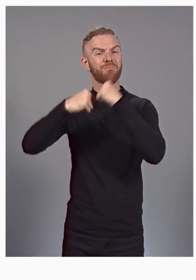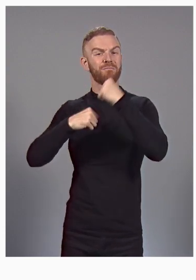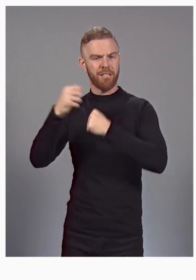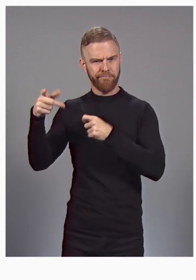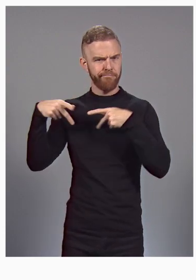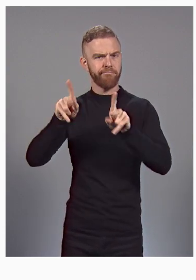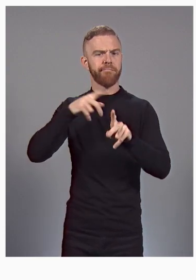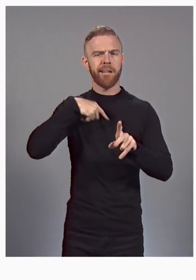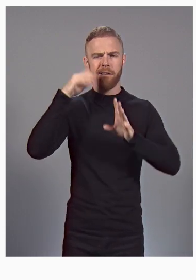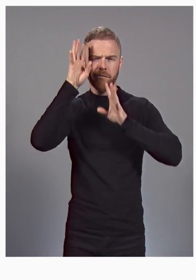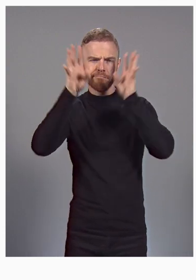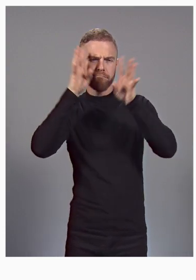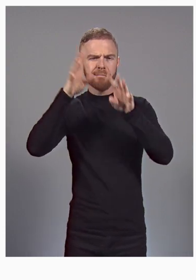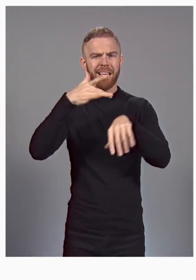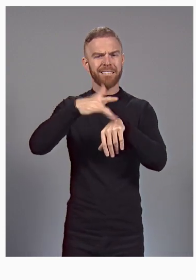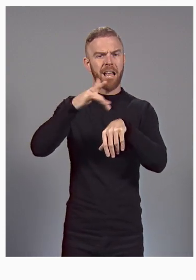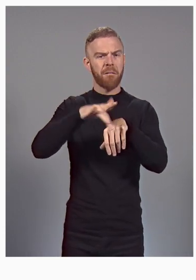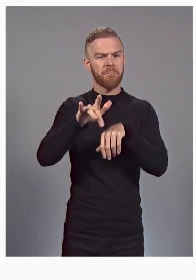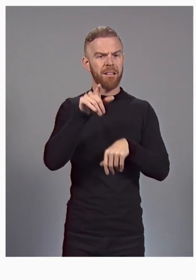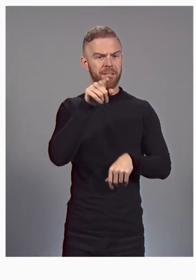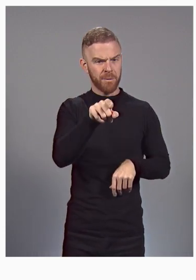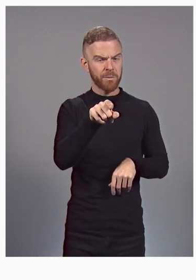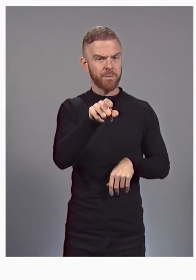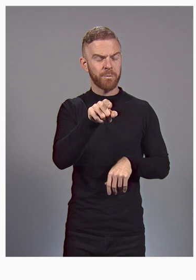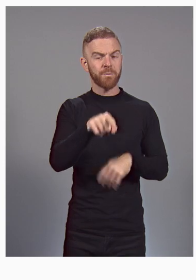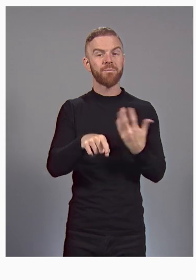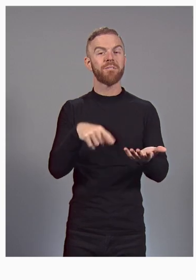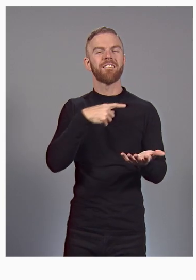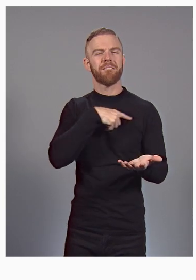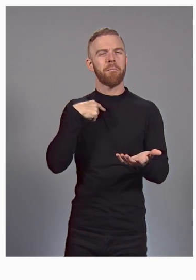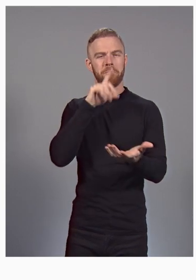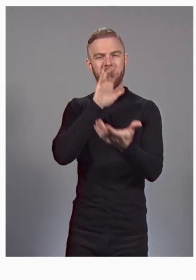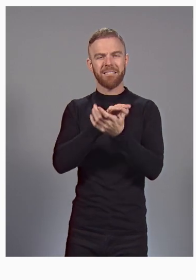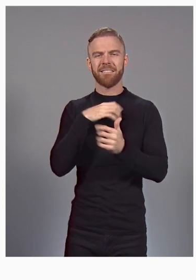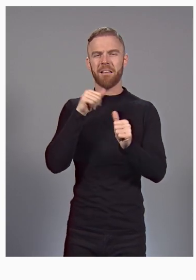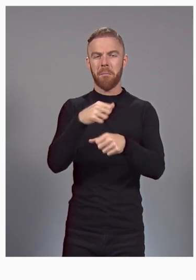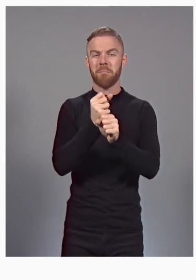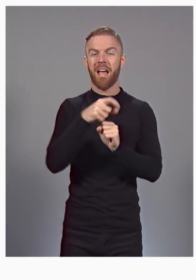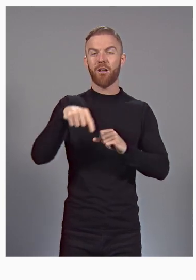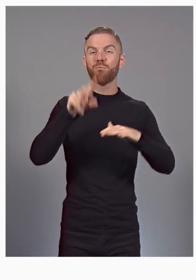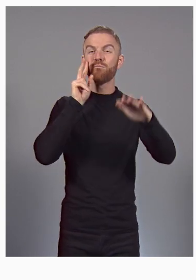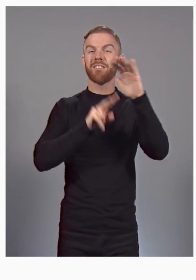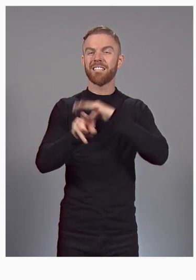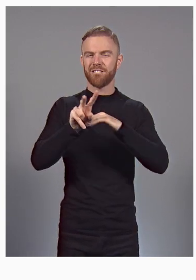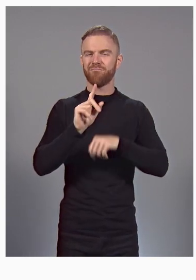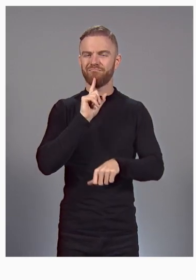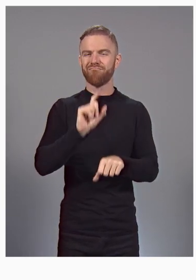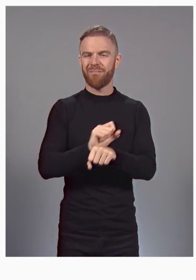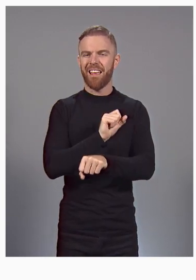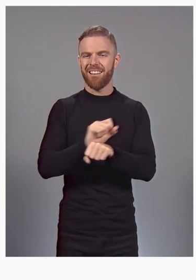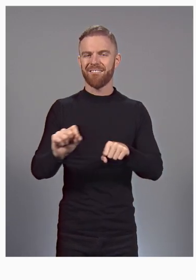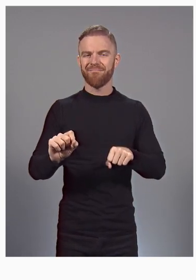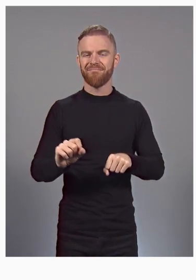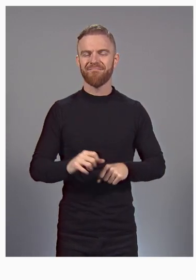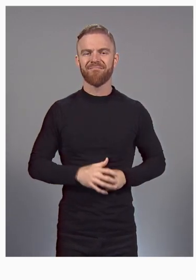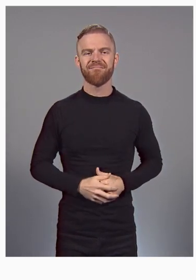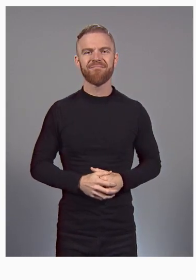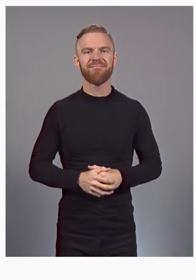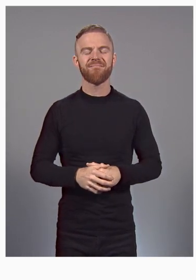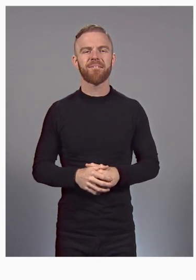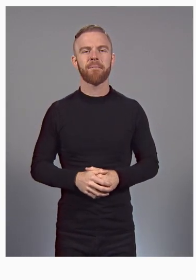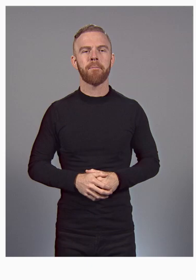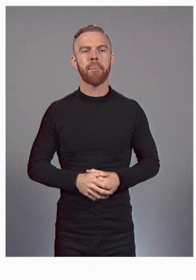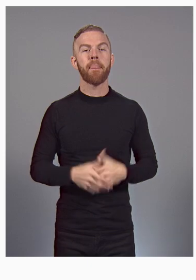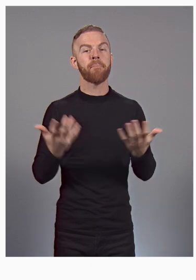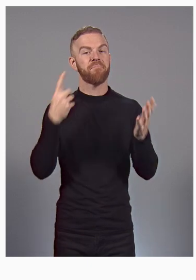innovate is available to you, and that is why we believe we can make this prediction a reality.